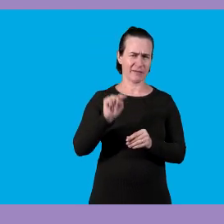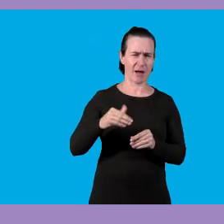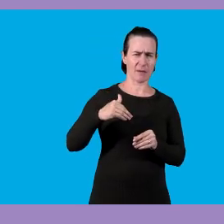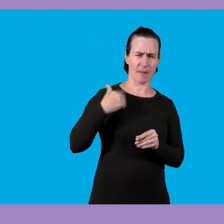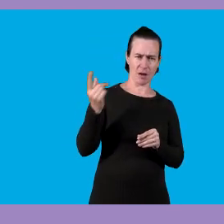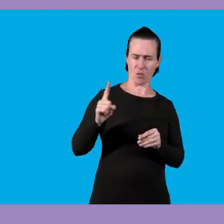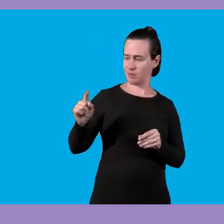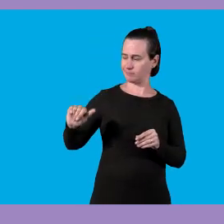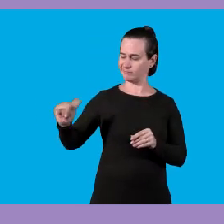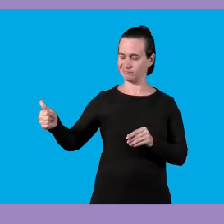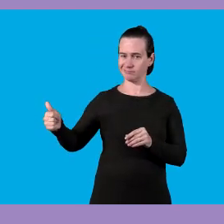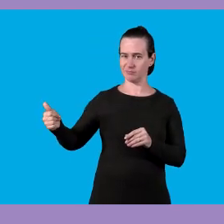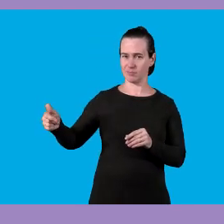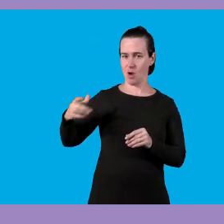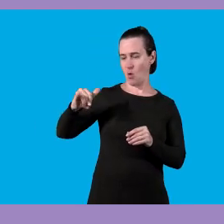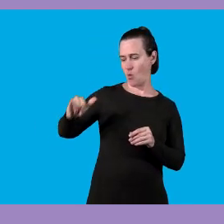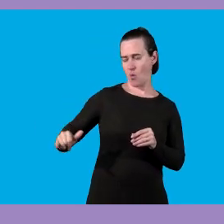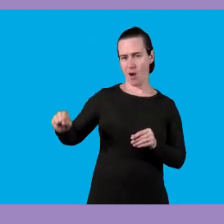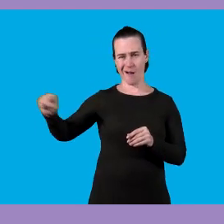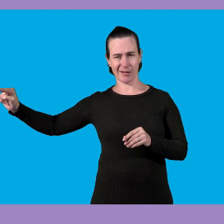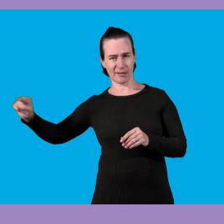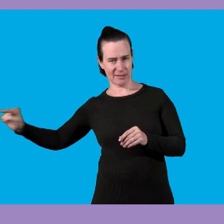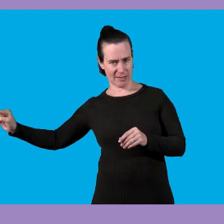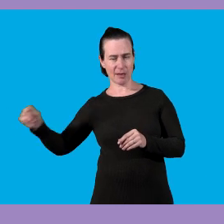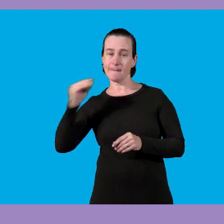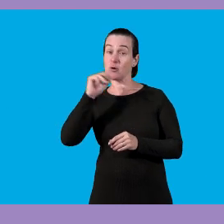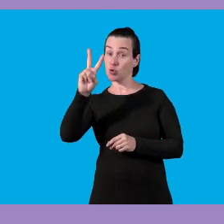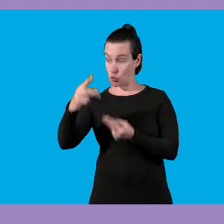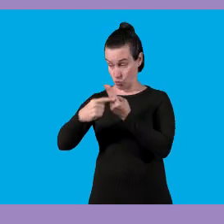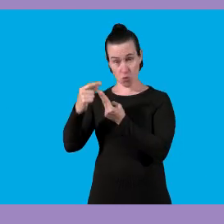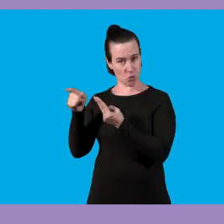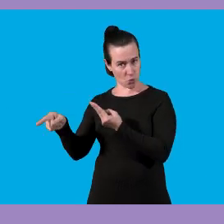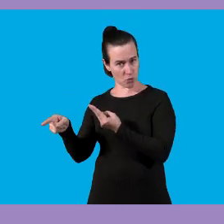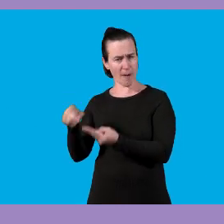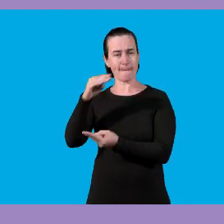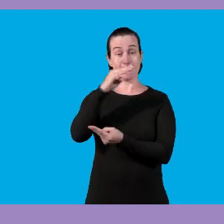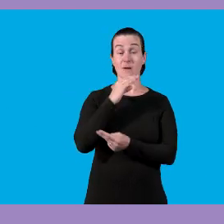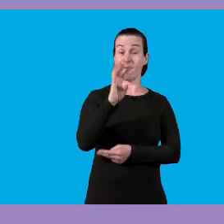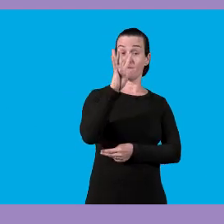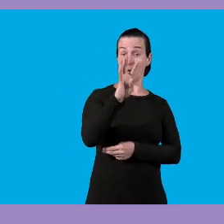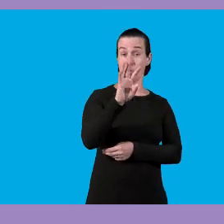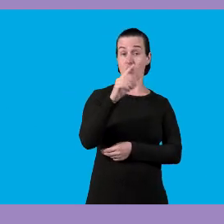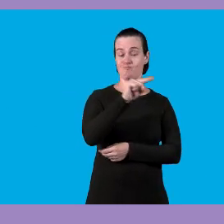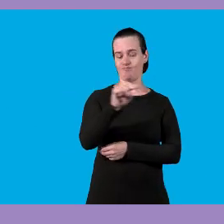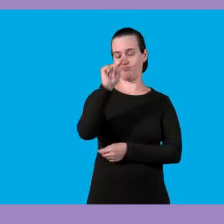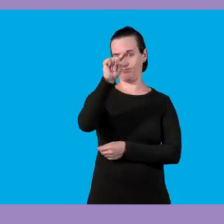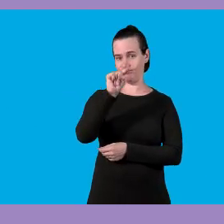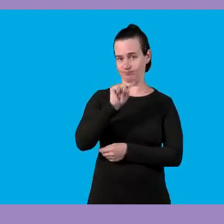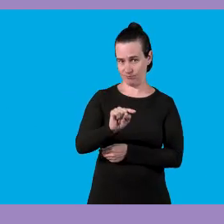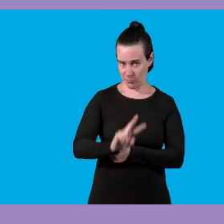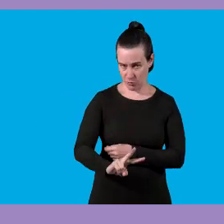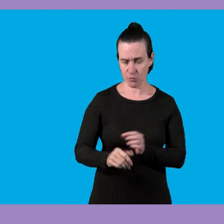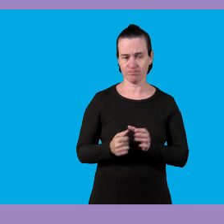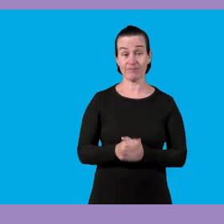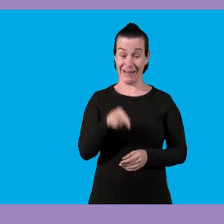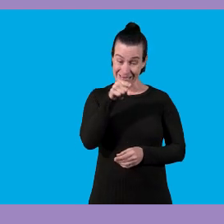by side YZ, which gives us 2, it would be equal to 4 divided by 2